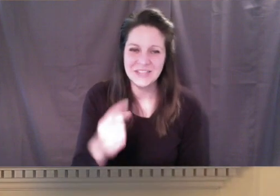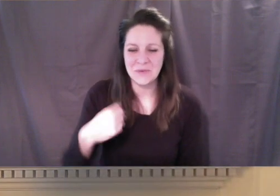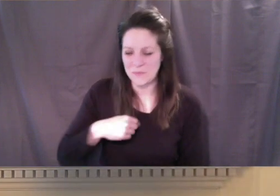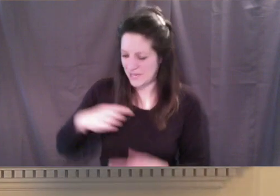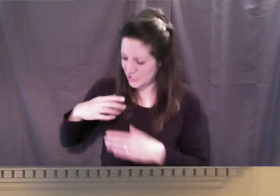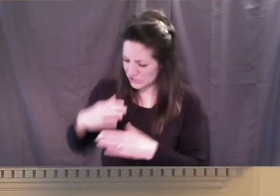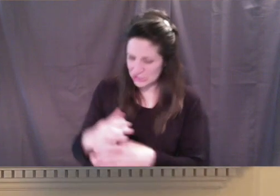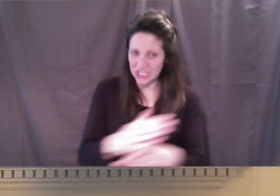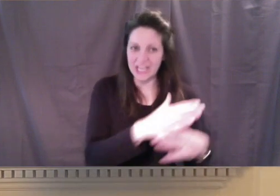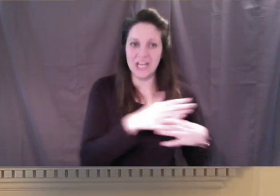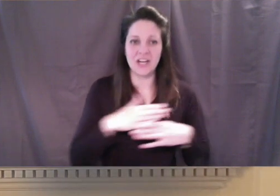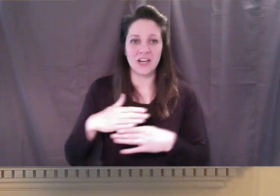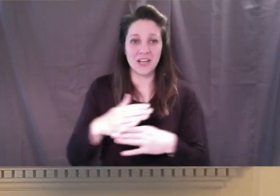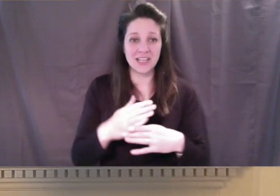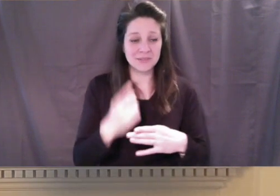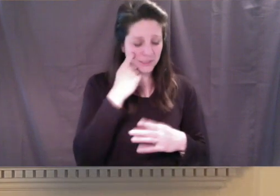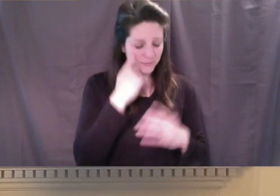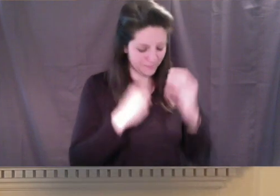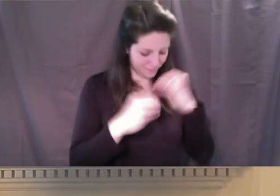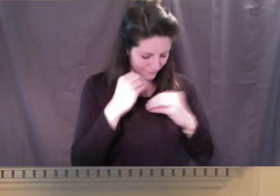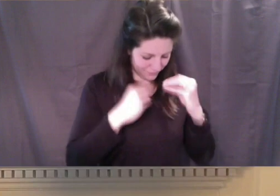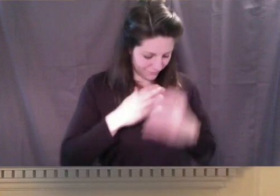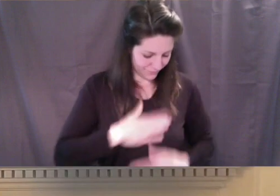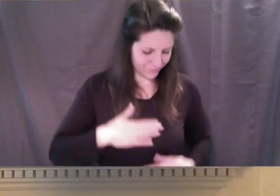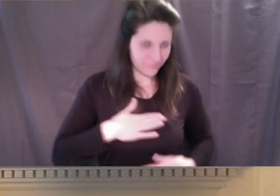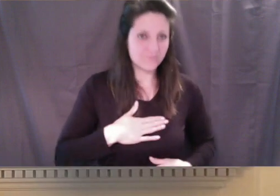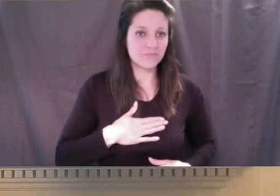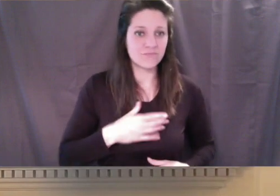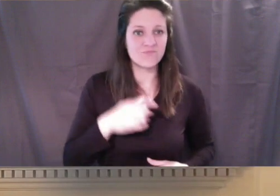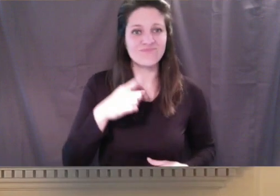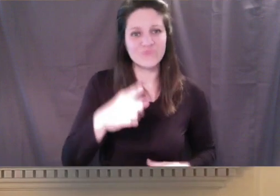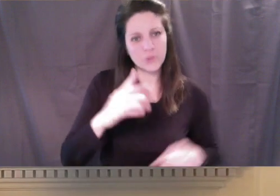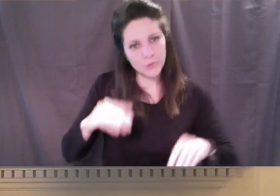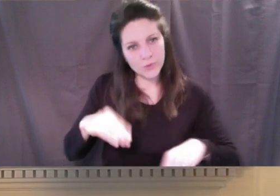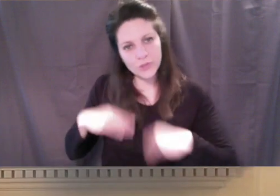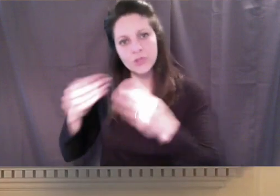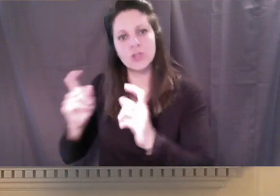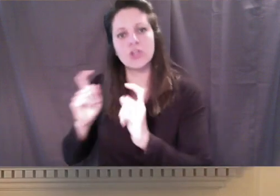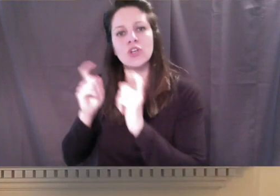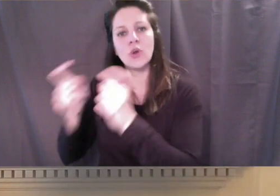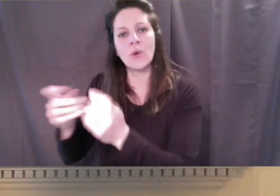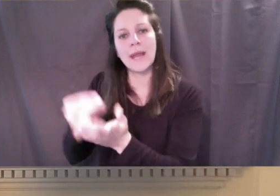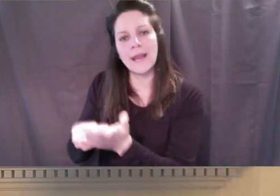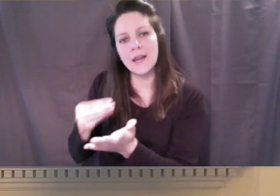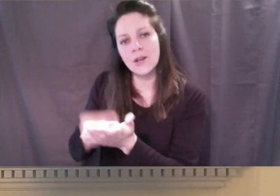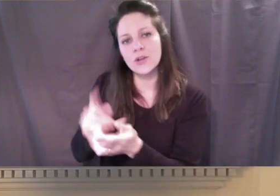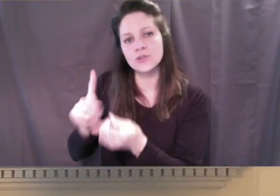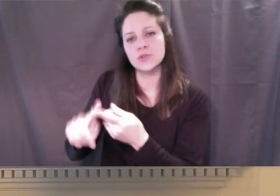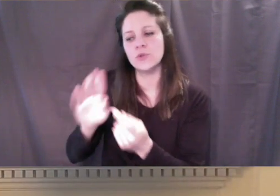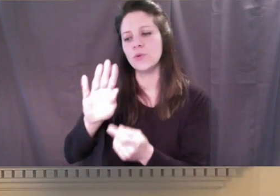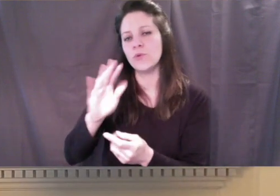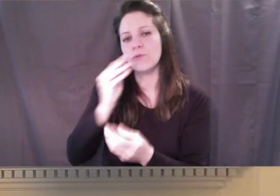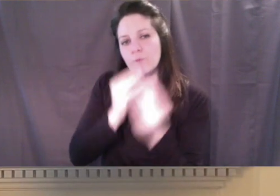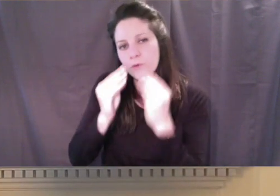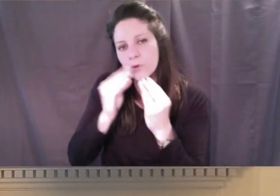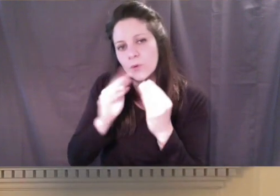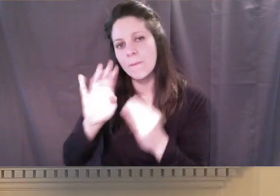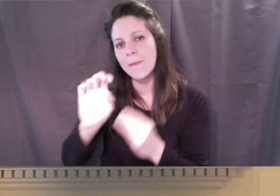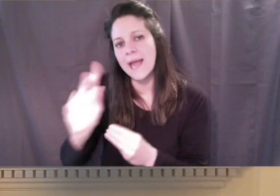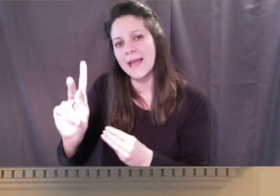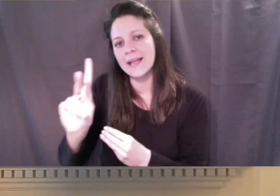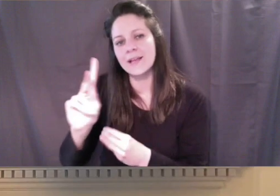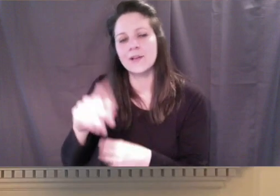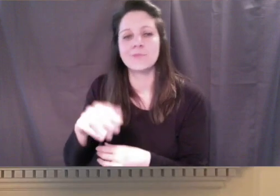Friends, we do not eat this meal alone, and we ask that you share this feast that you have just enjoyed by donating to